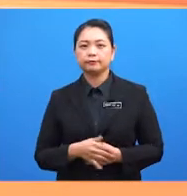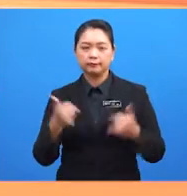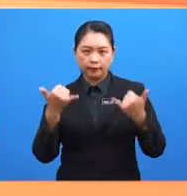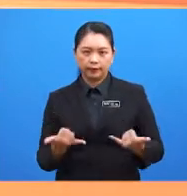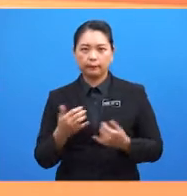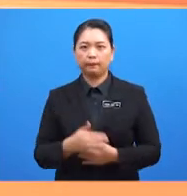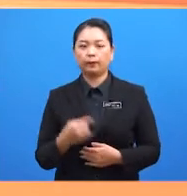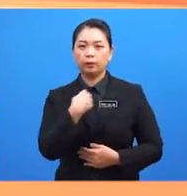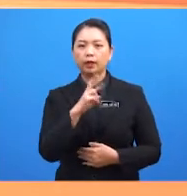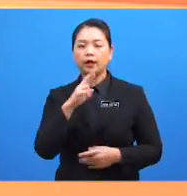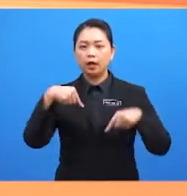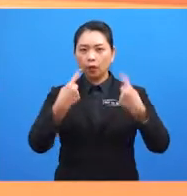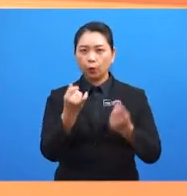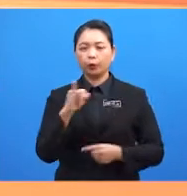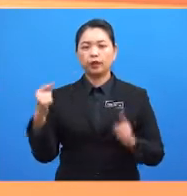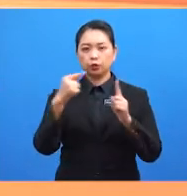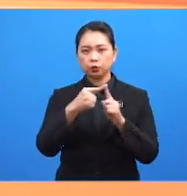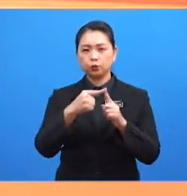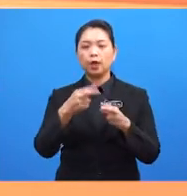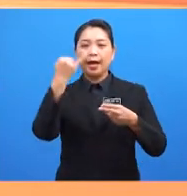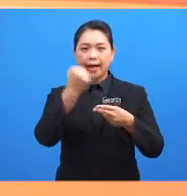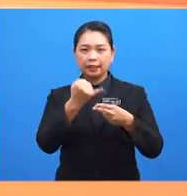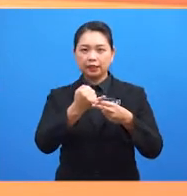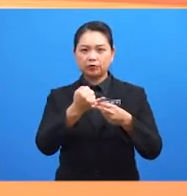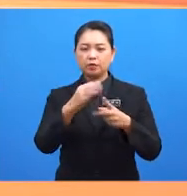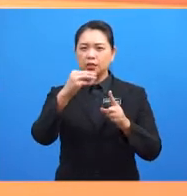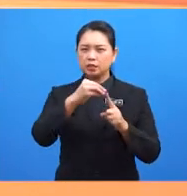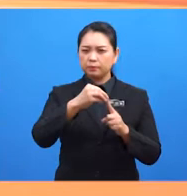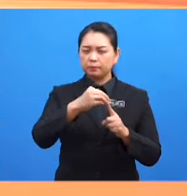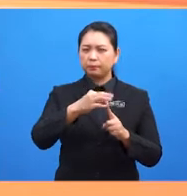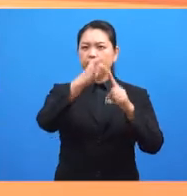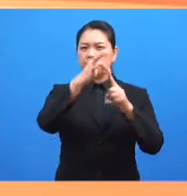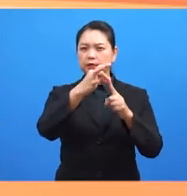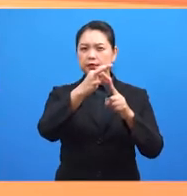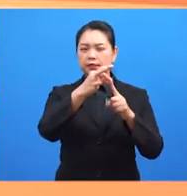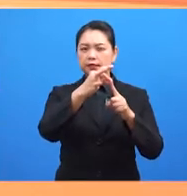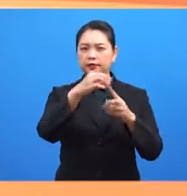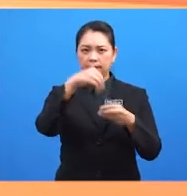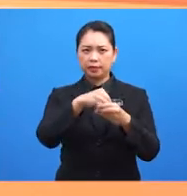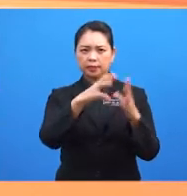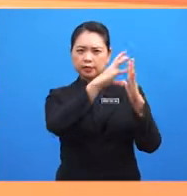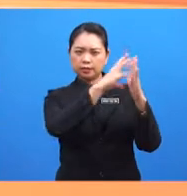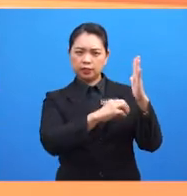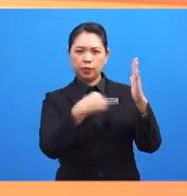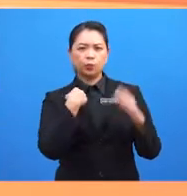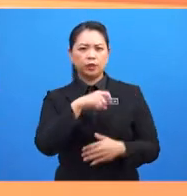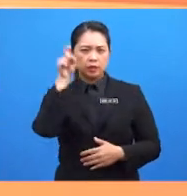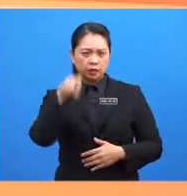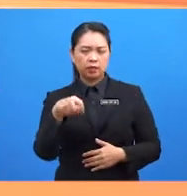Now, we are going to identify specific information in the text. We need to scan the